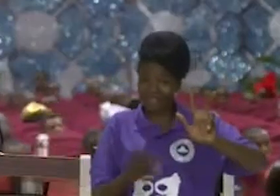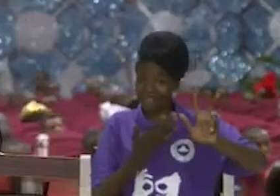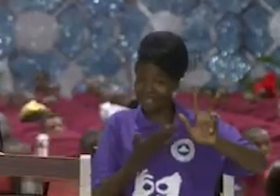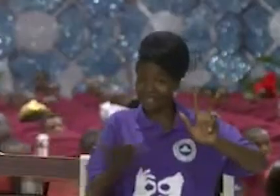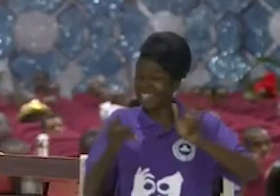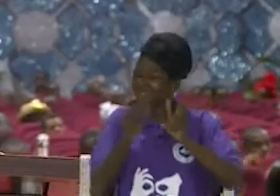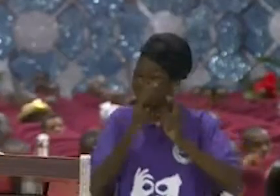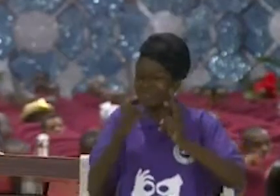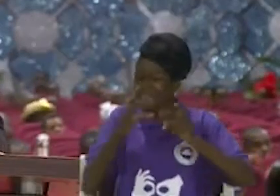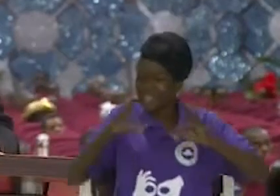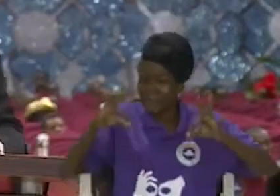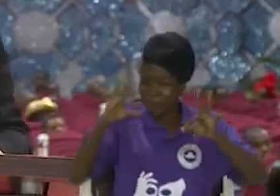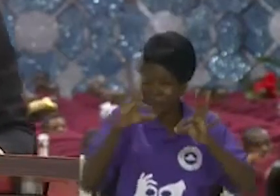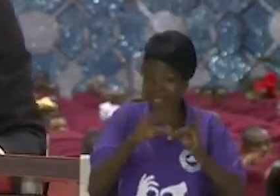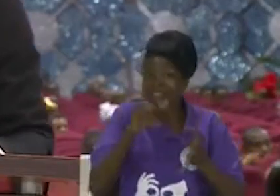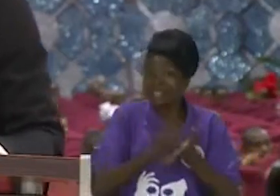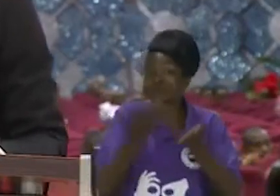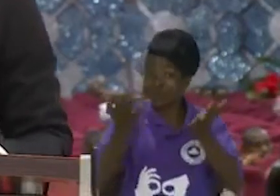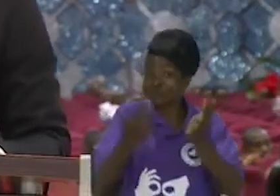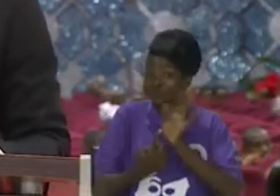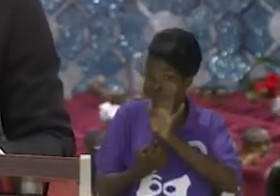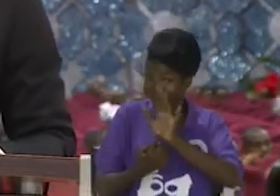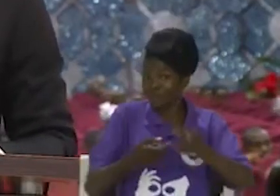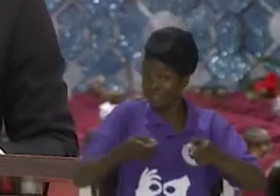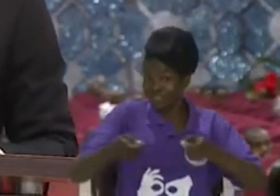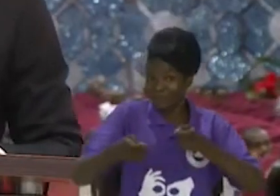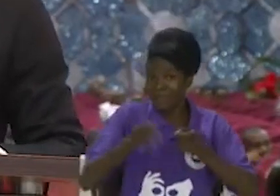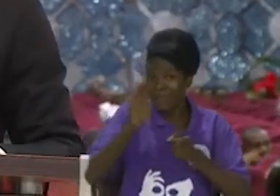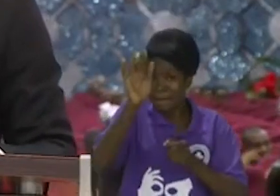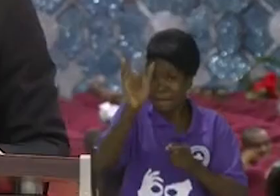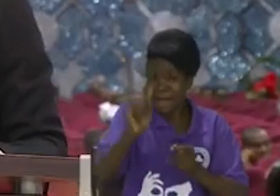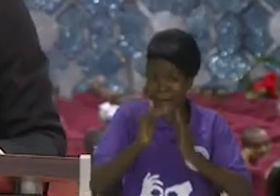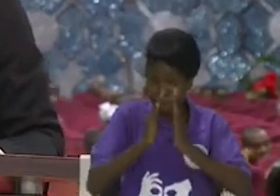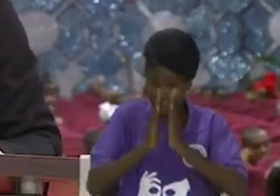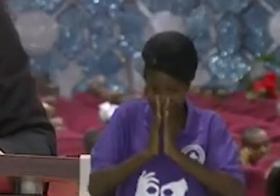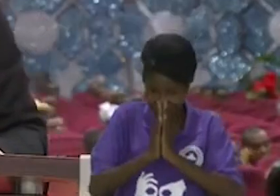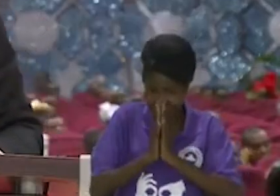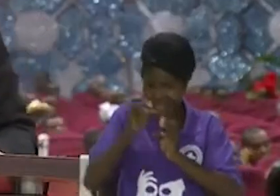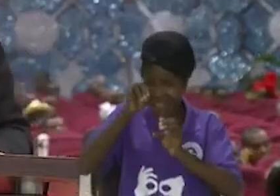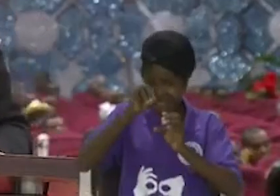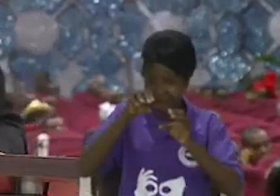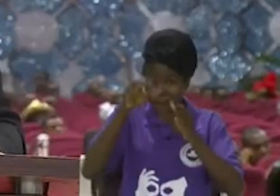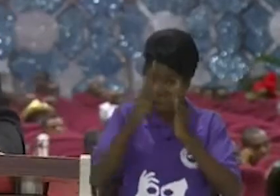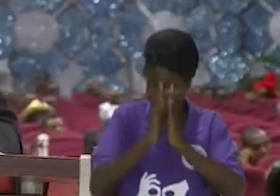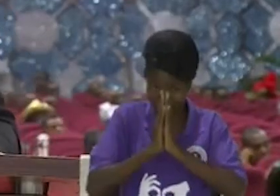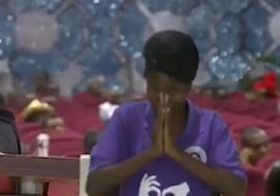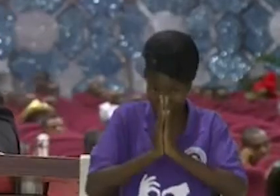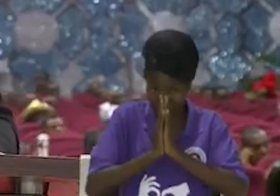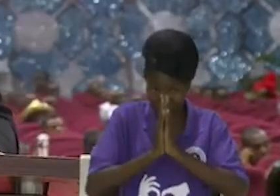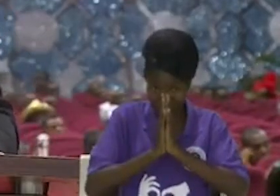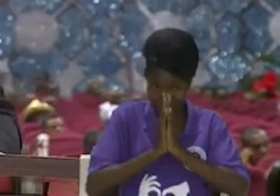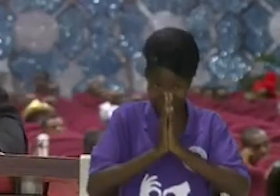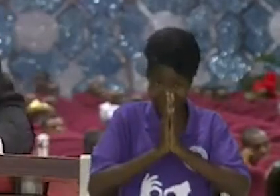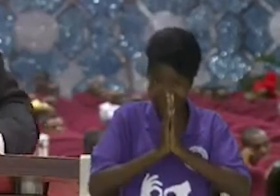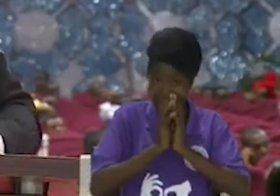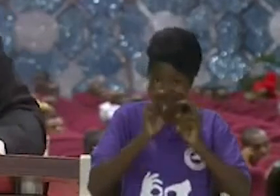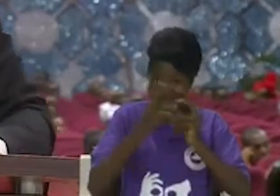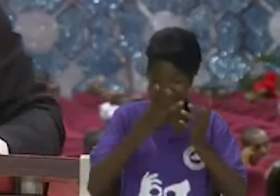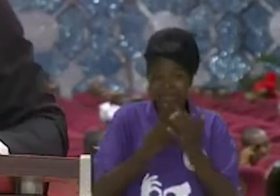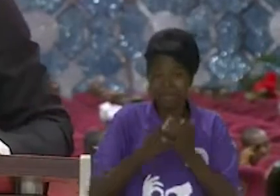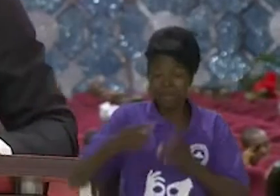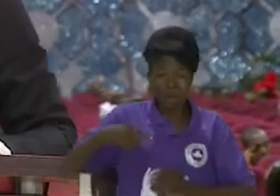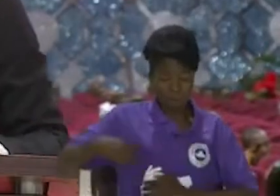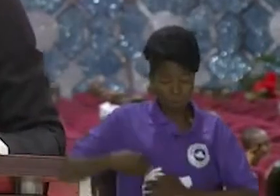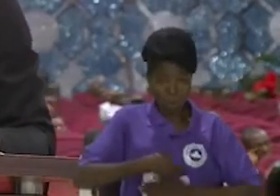anyone who wants to exercise dominion is by praying fervently. By praying fervently. Beloved, we